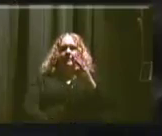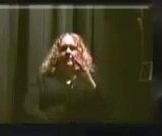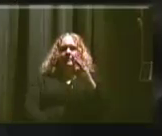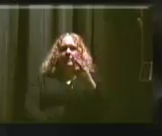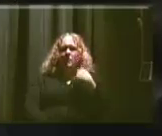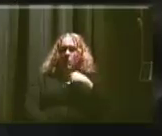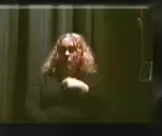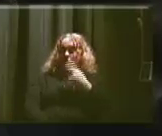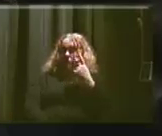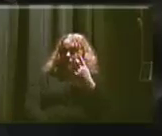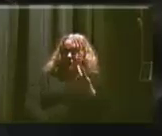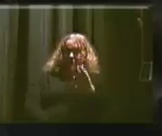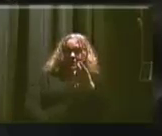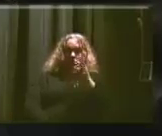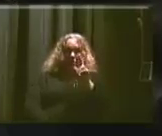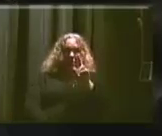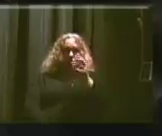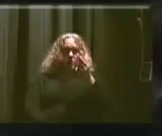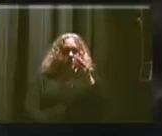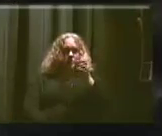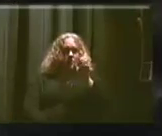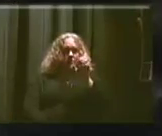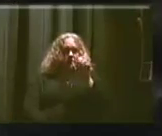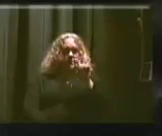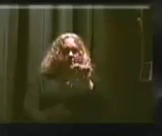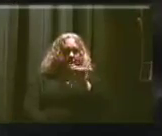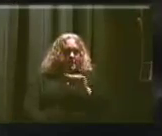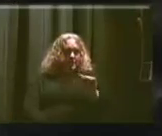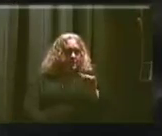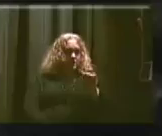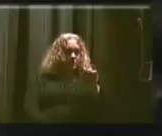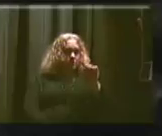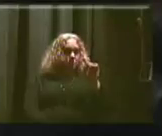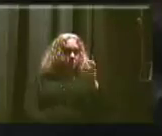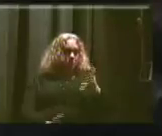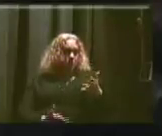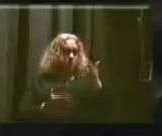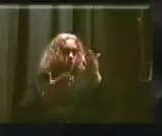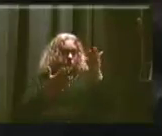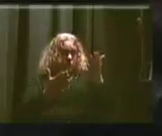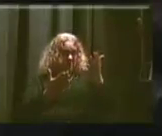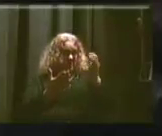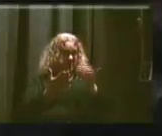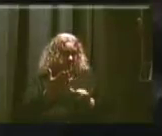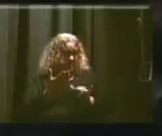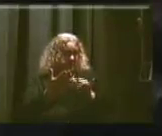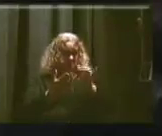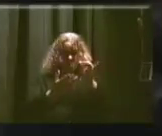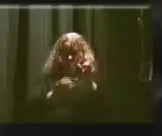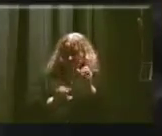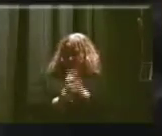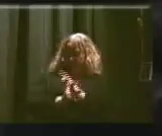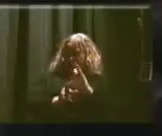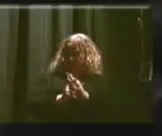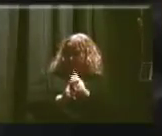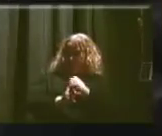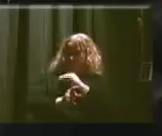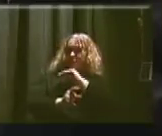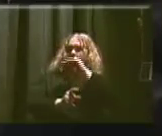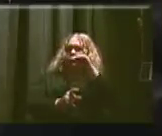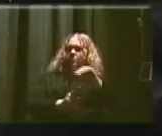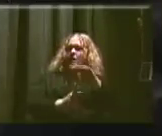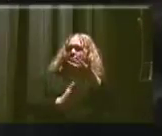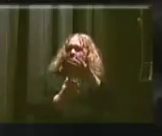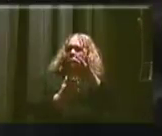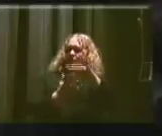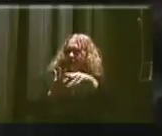Getz's proposal. So is that appropriate to try and go ahead and place it on the calendar? Because I hope we can get